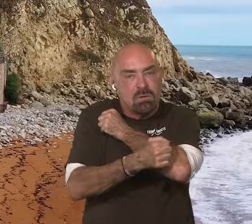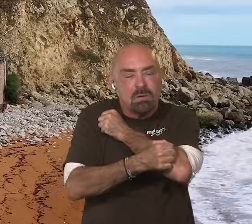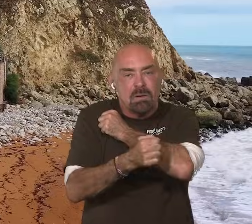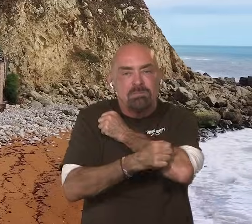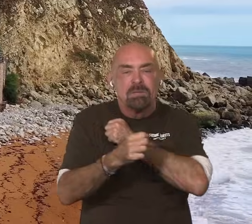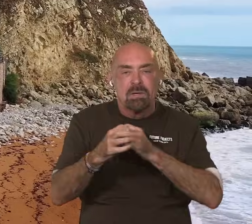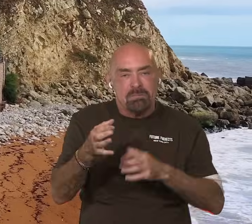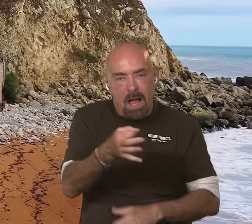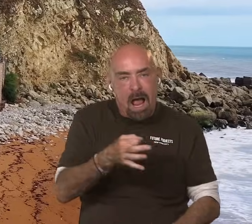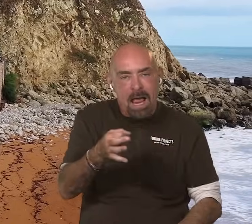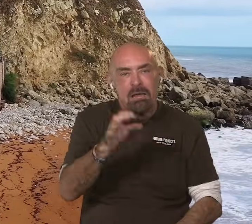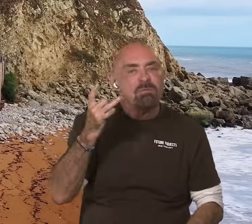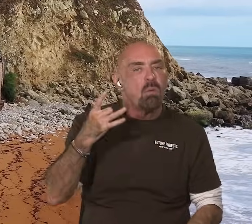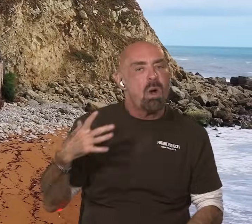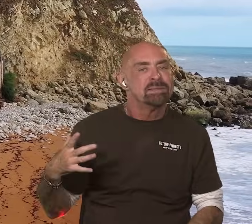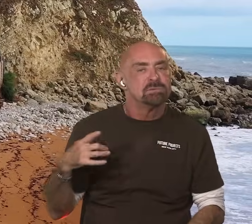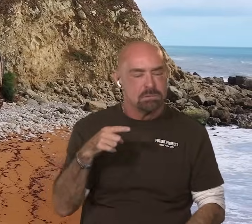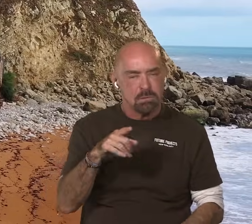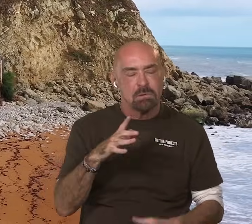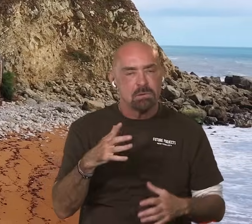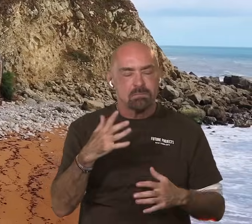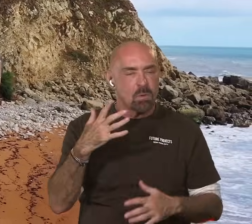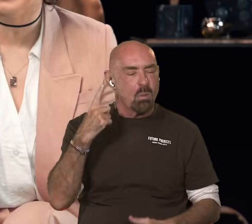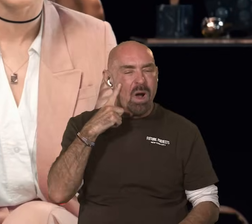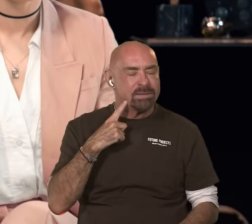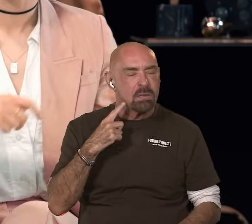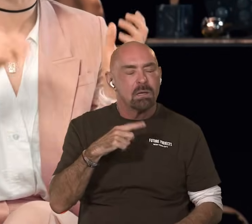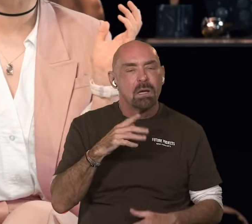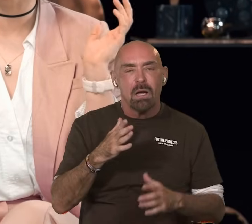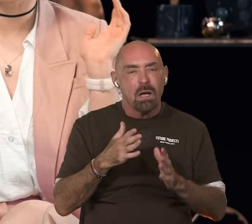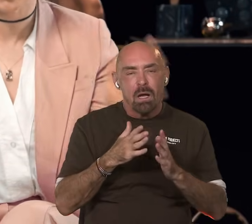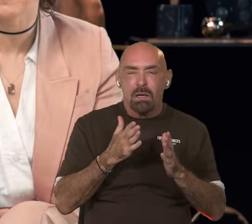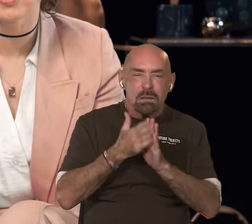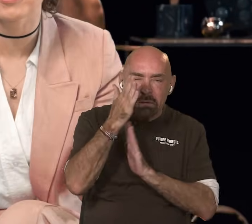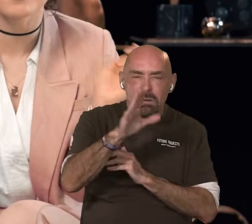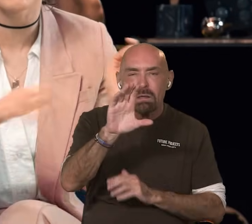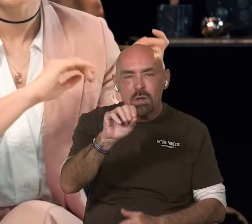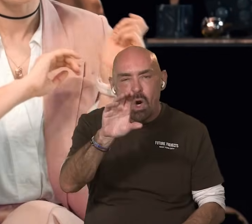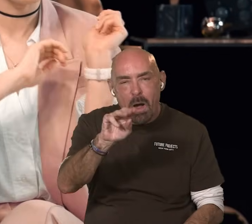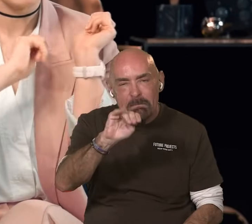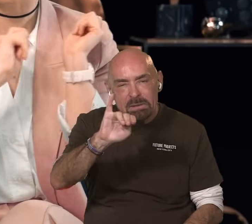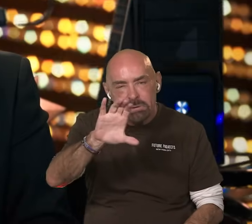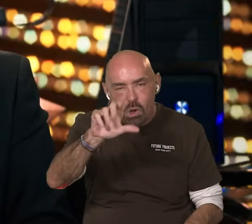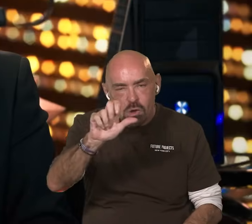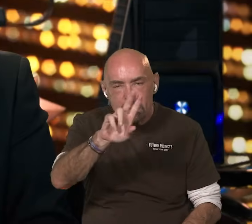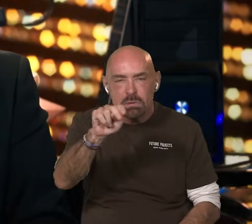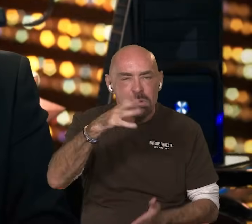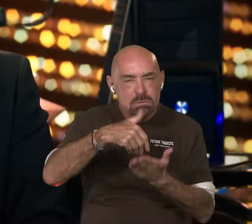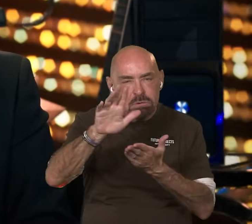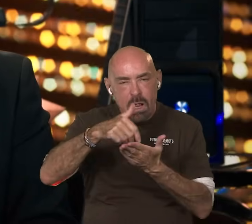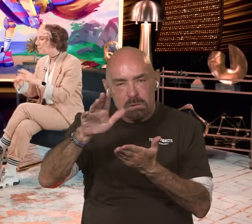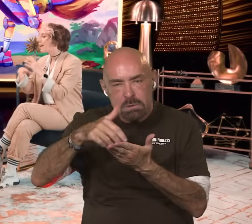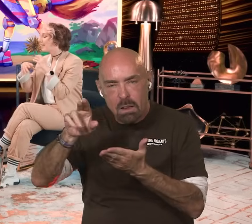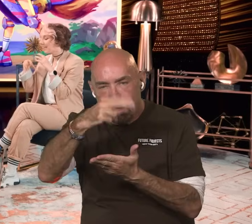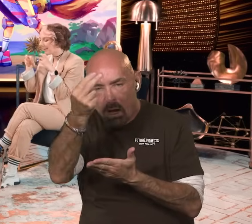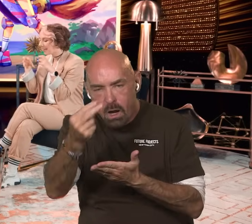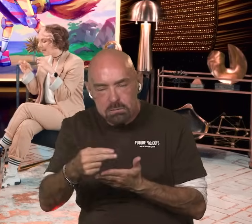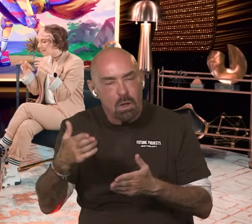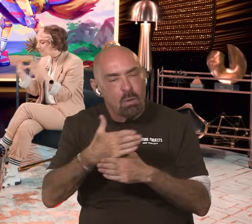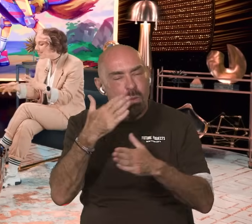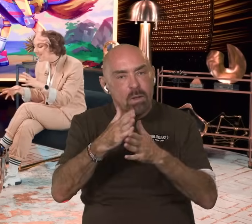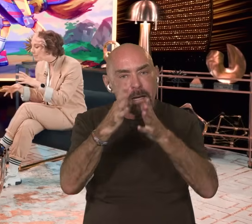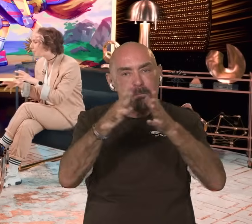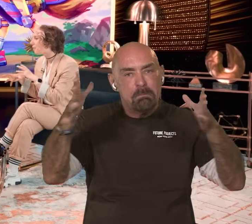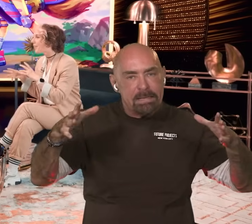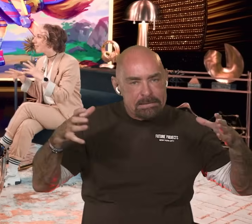I couldn't stop doing this witch tech mashup. I couldn't stop drawing it. I was going to Comic-Cons, I was selling art about it, and I've been working